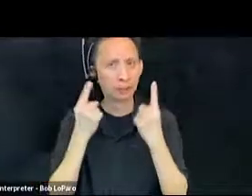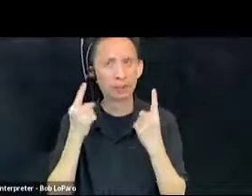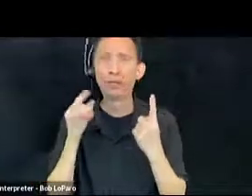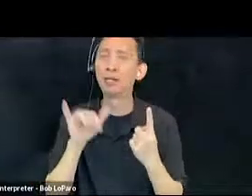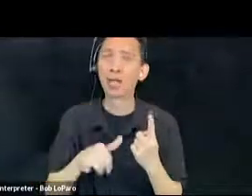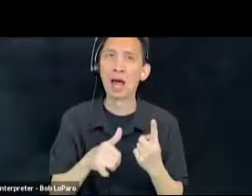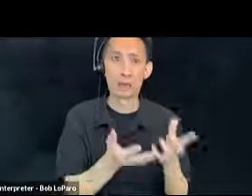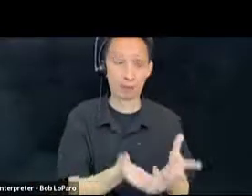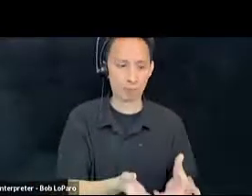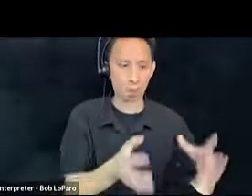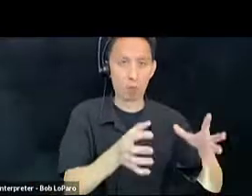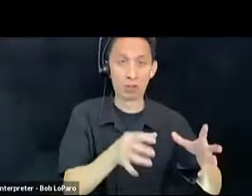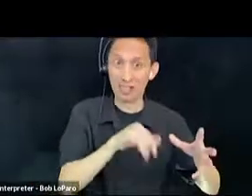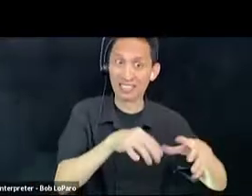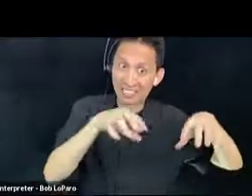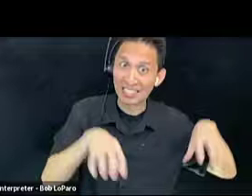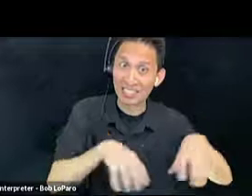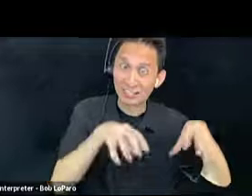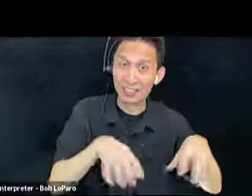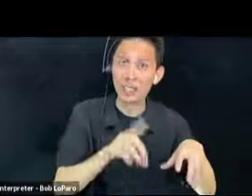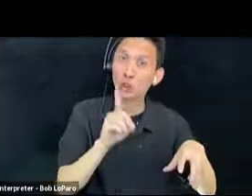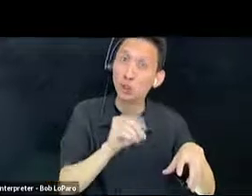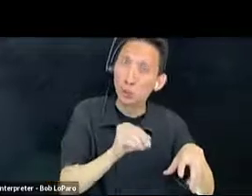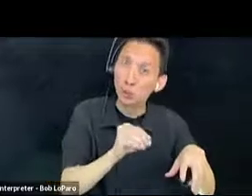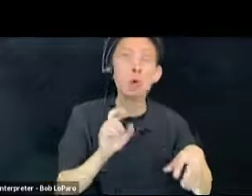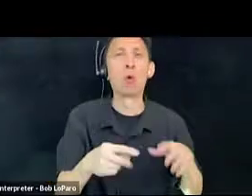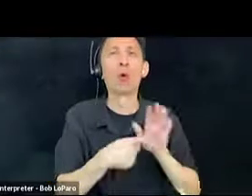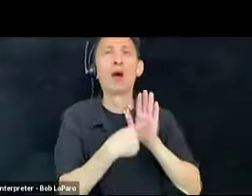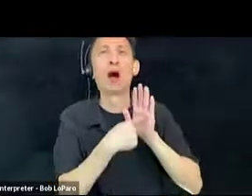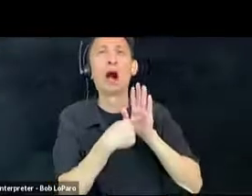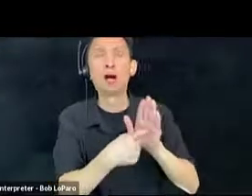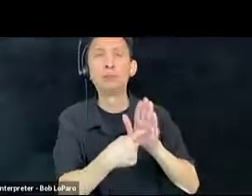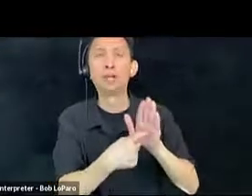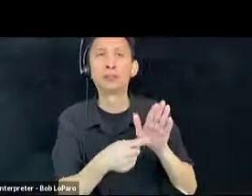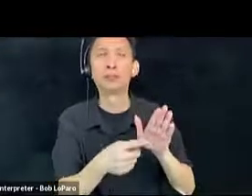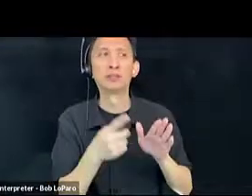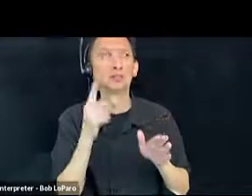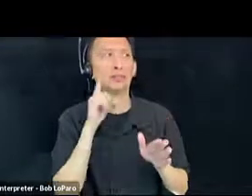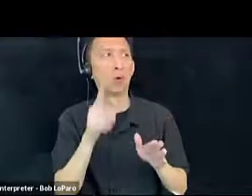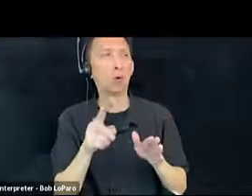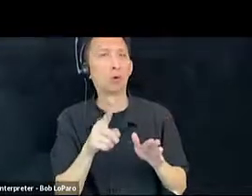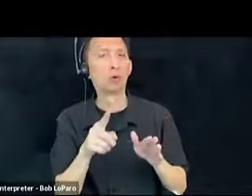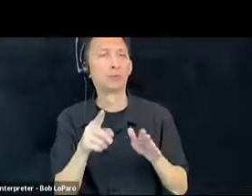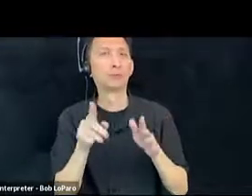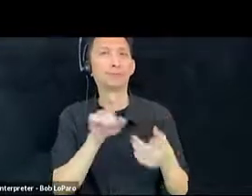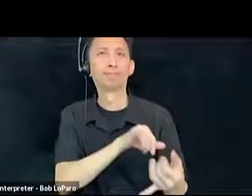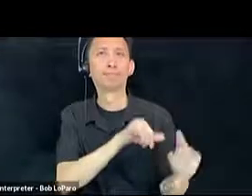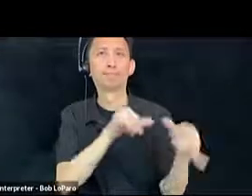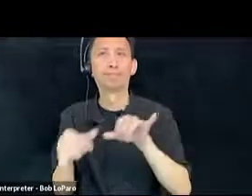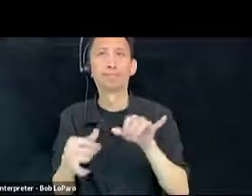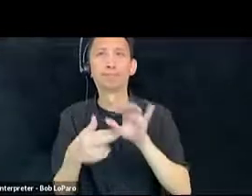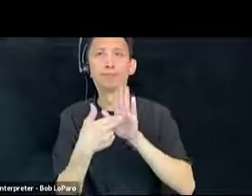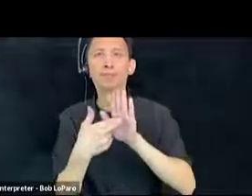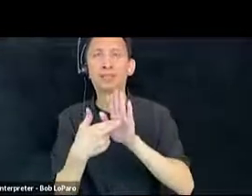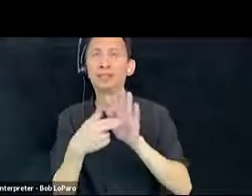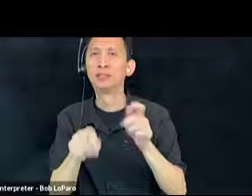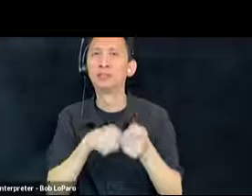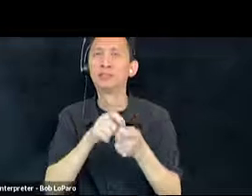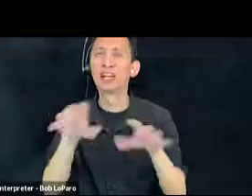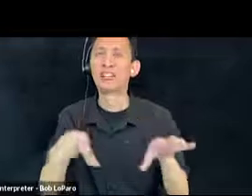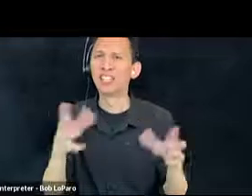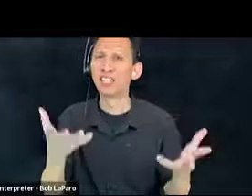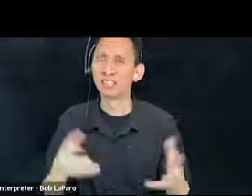activity they are doing or an object that represents the activity? It's a good question. It can be both.